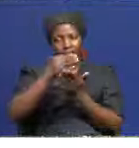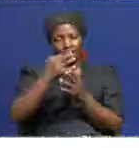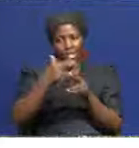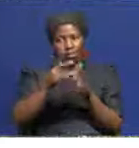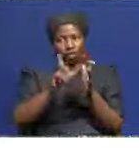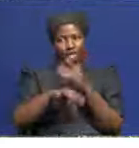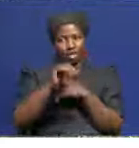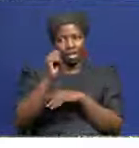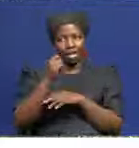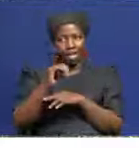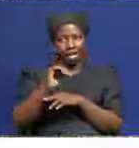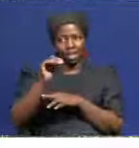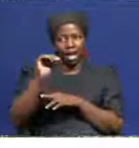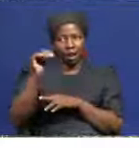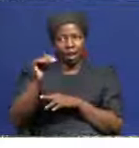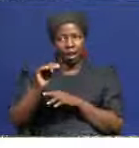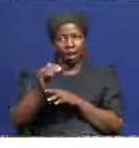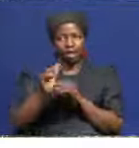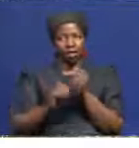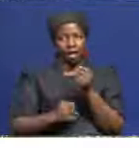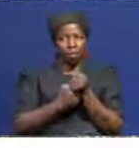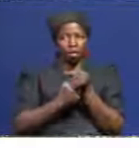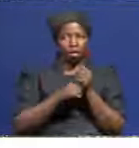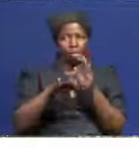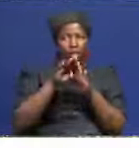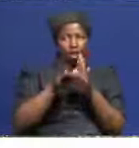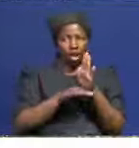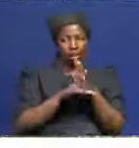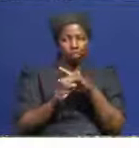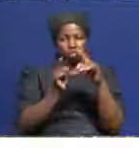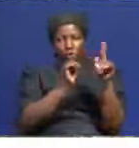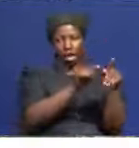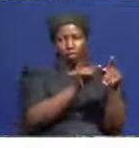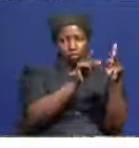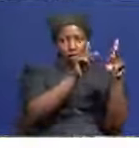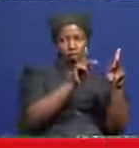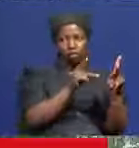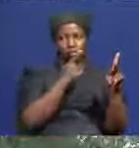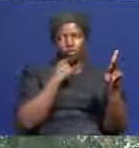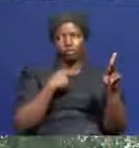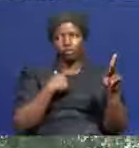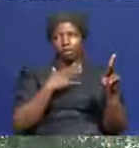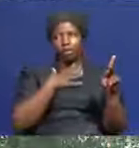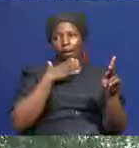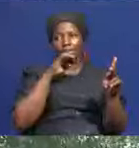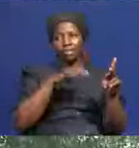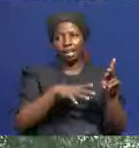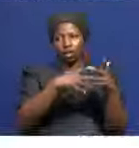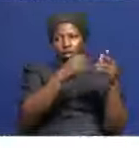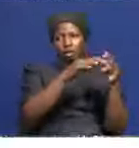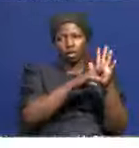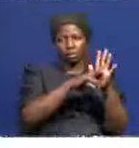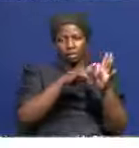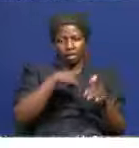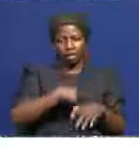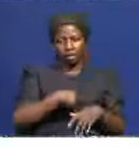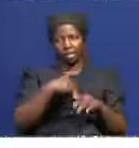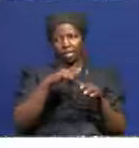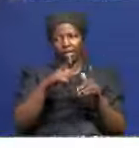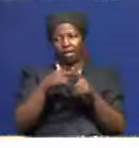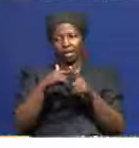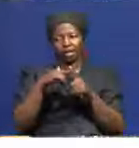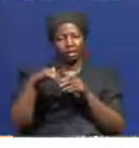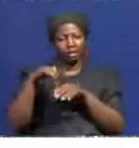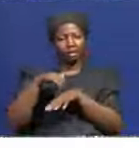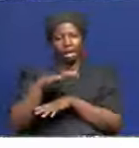ndio ikuje hapa Kisumu. Akaniambia my son enda unirepresent na akanituma na huyu waziri wake Judith